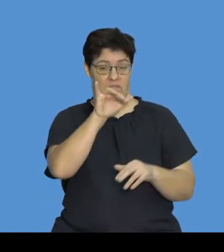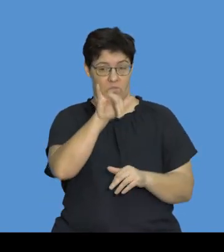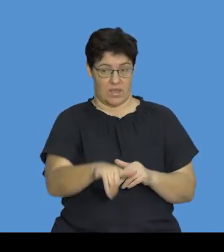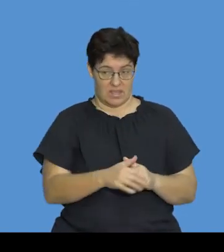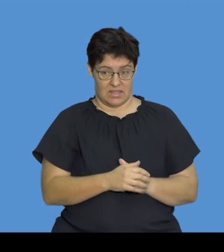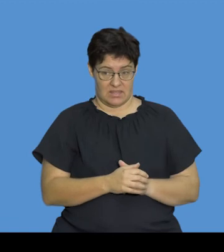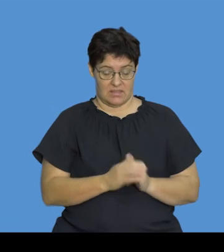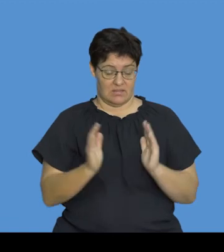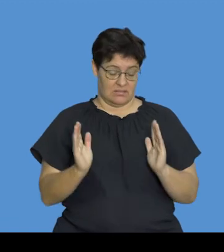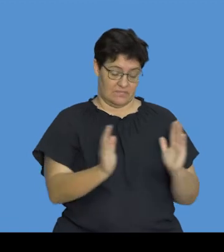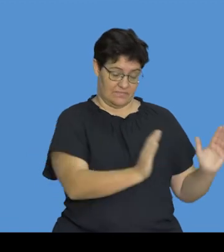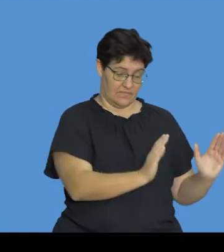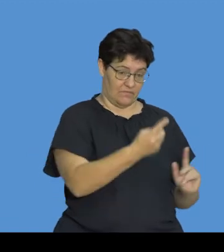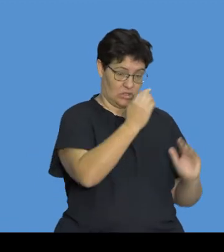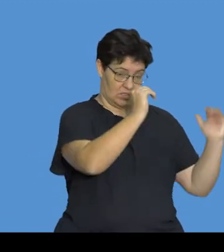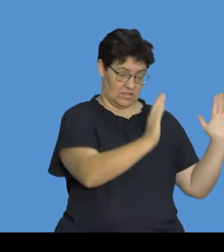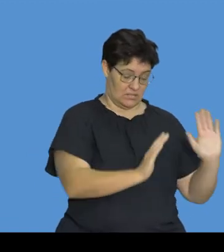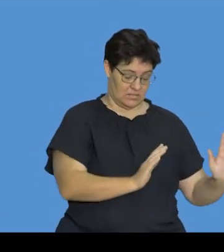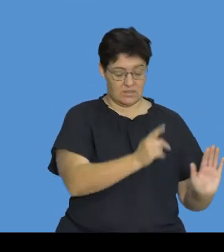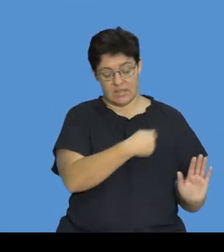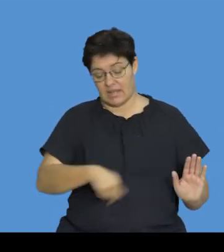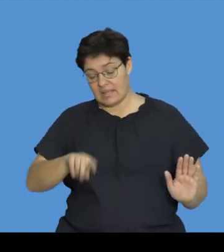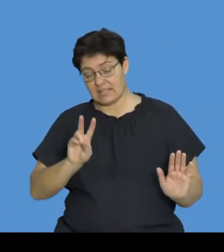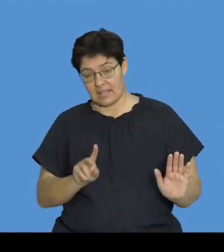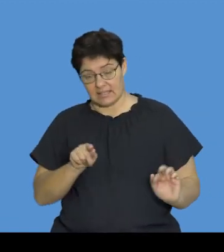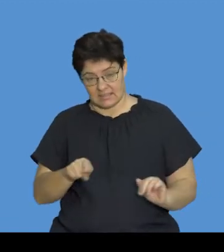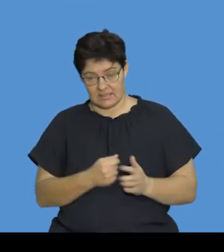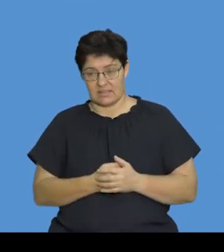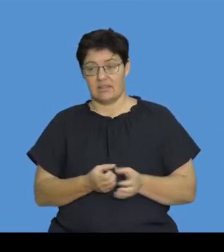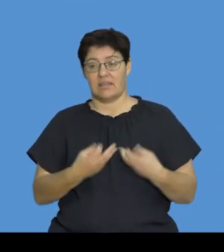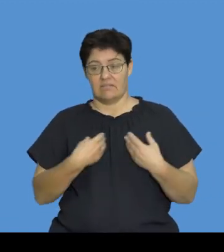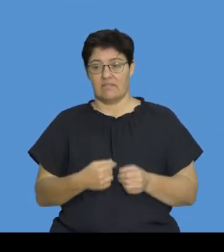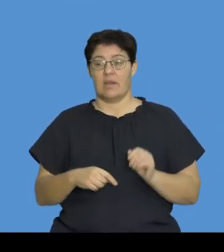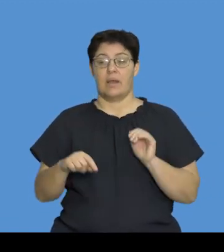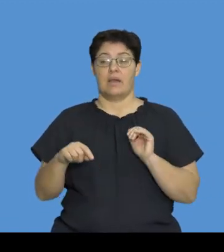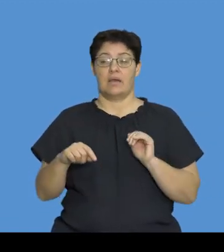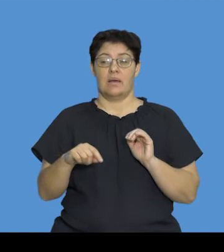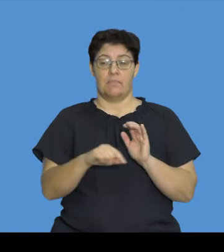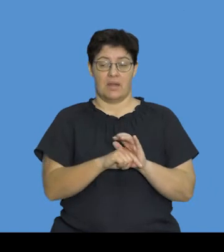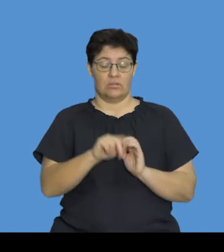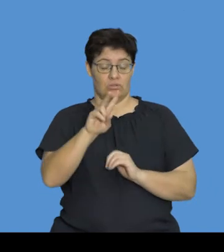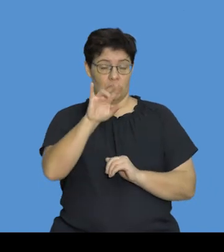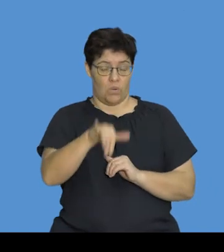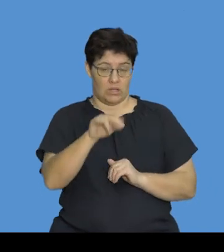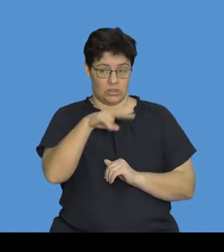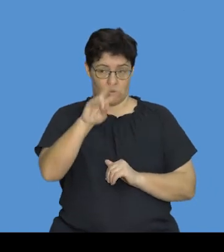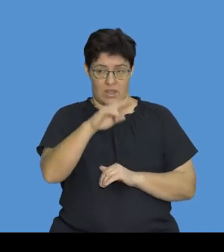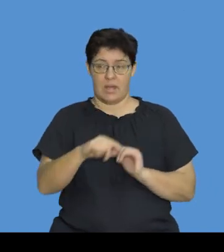12y, right? That's the first bracket. The second bracket will give me 2y squared